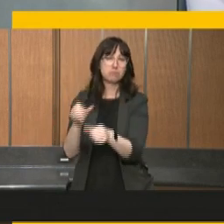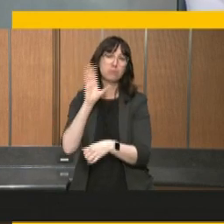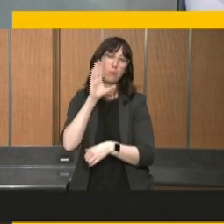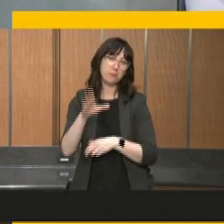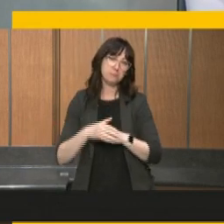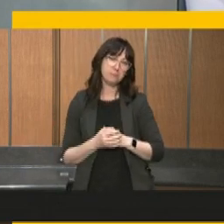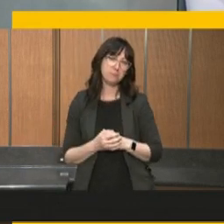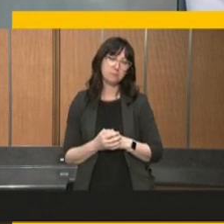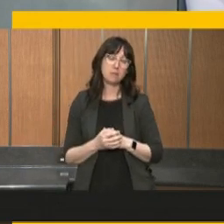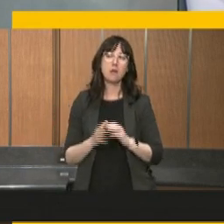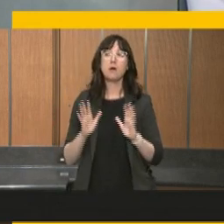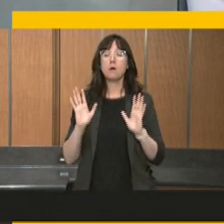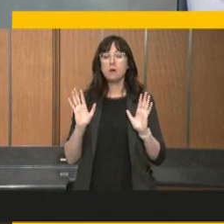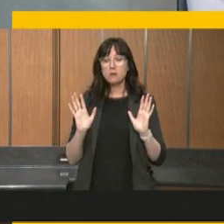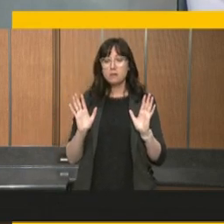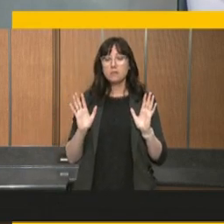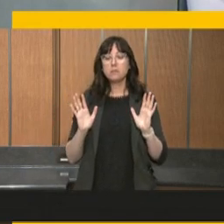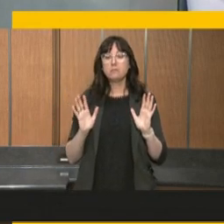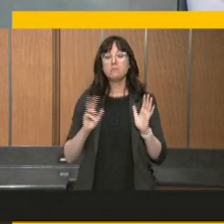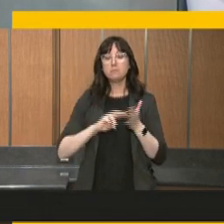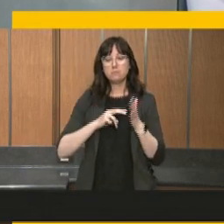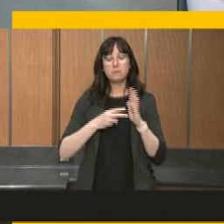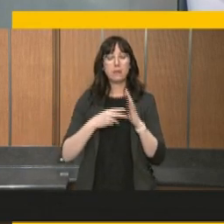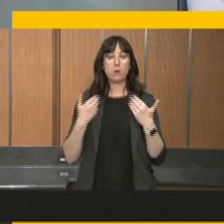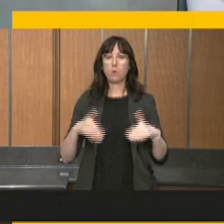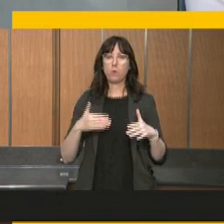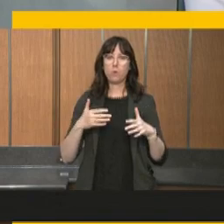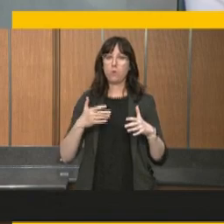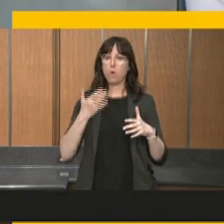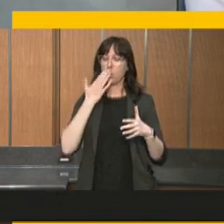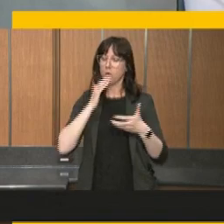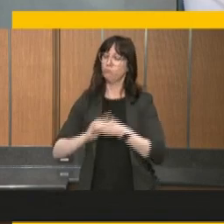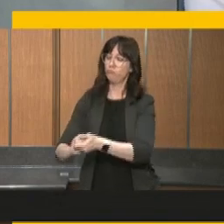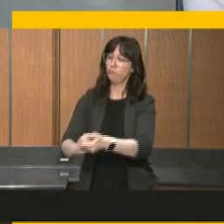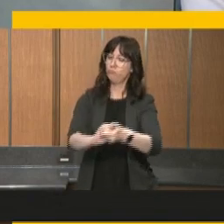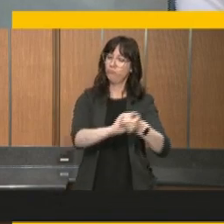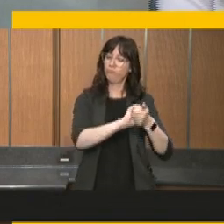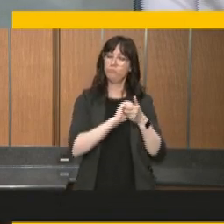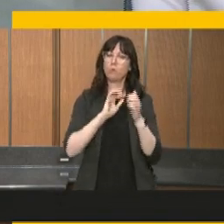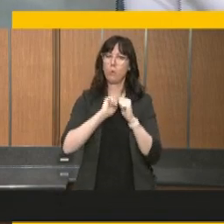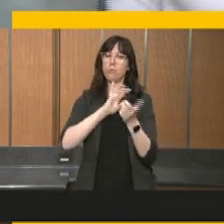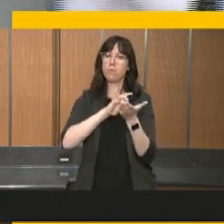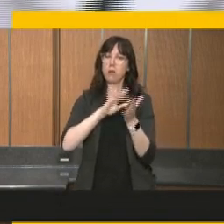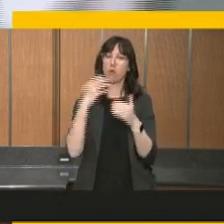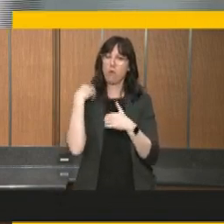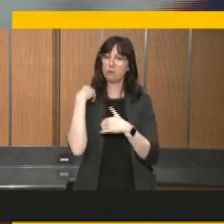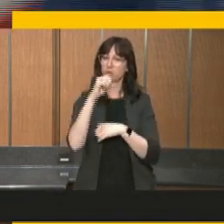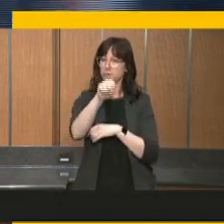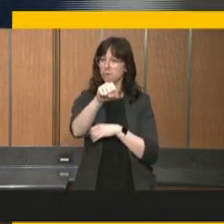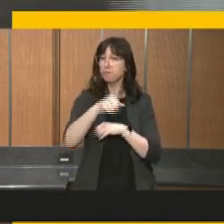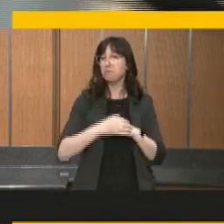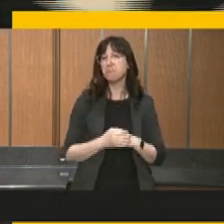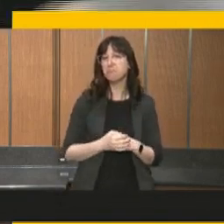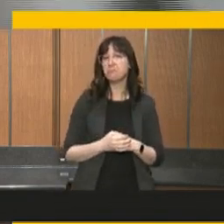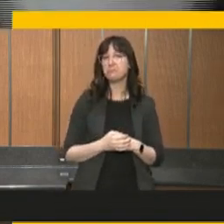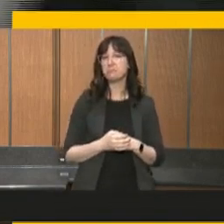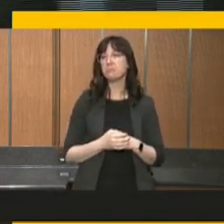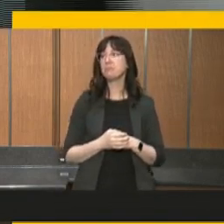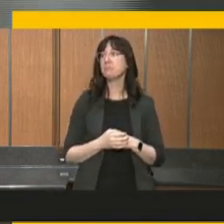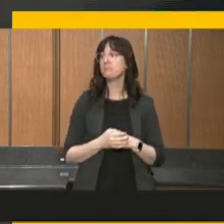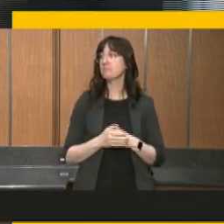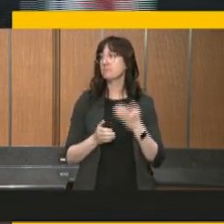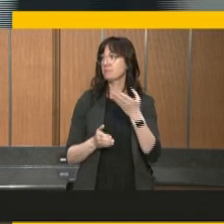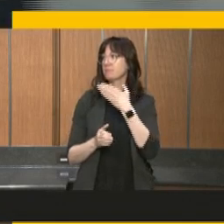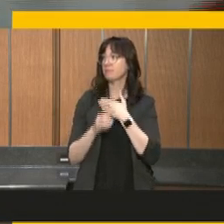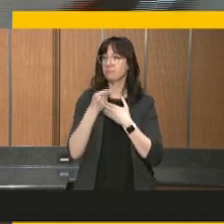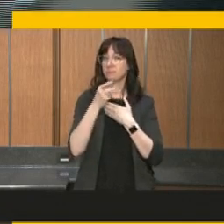all I could say is that we've had incredible collaboration. Okay, Pablo. Yes, well, to